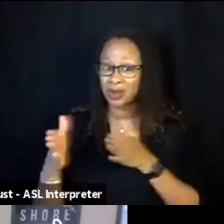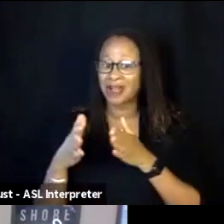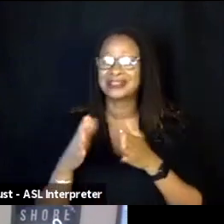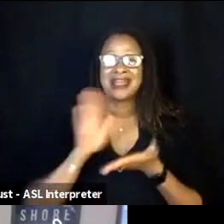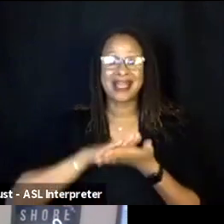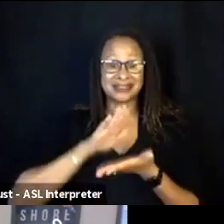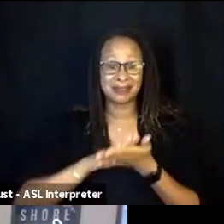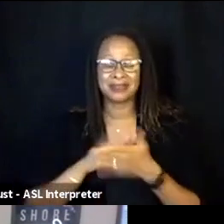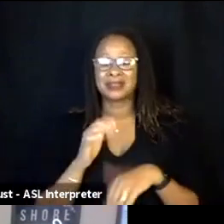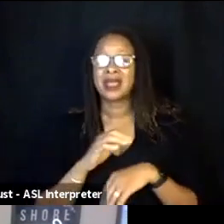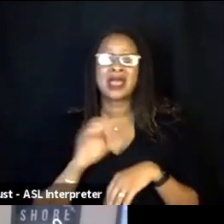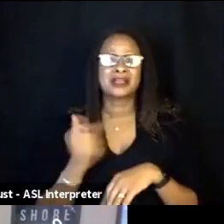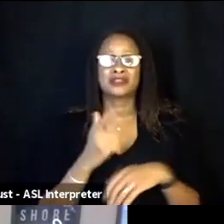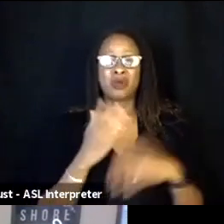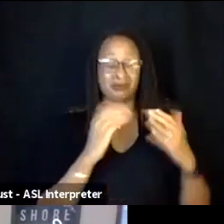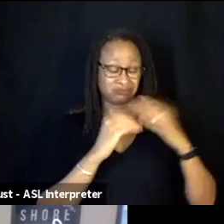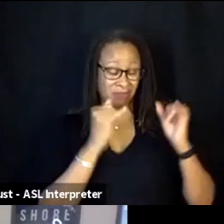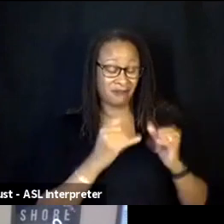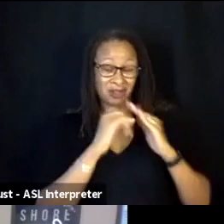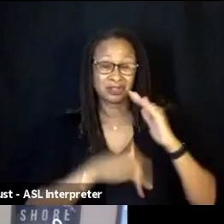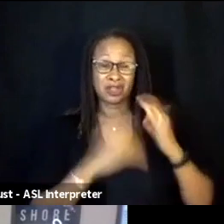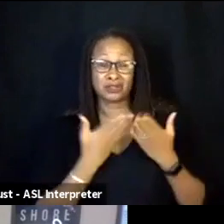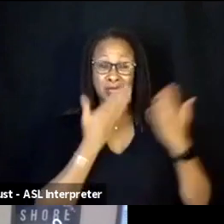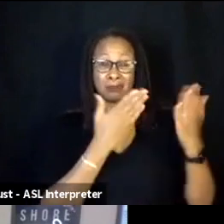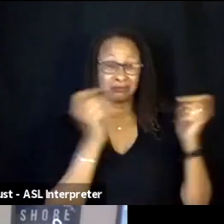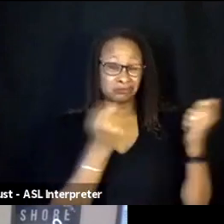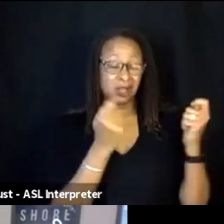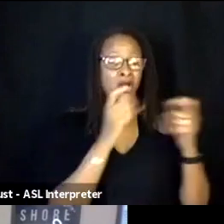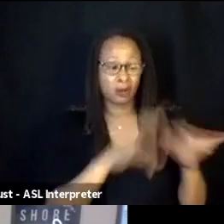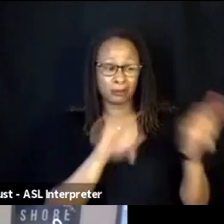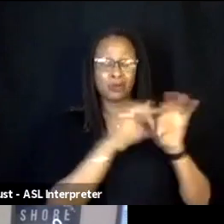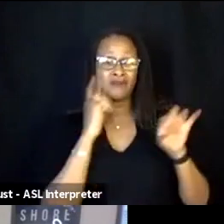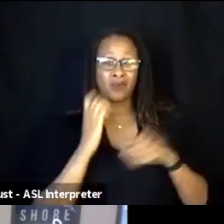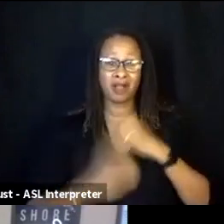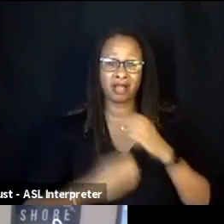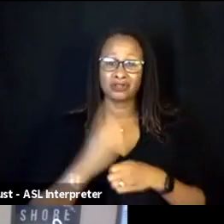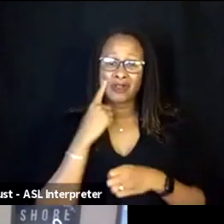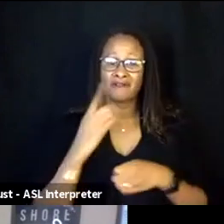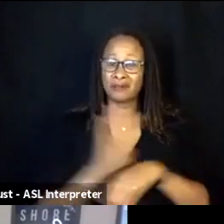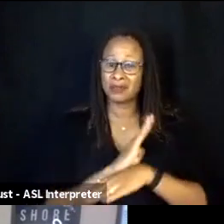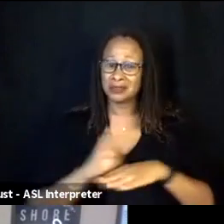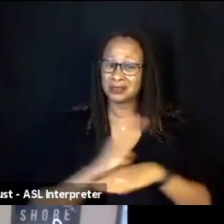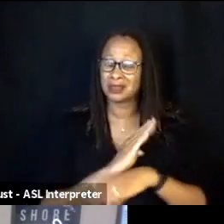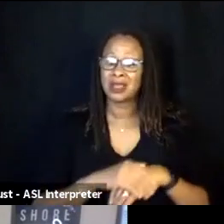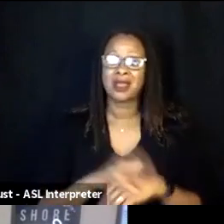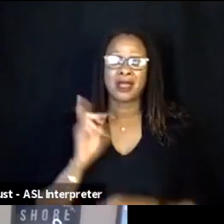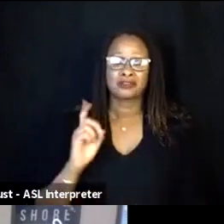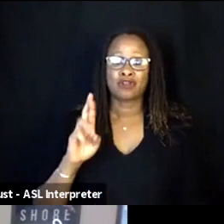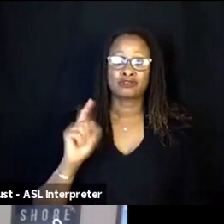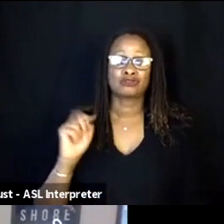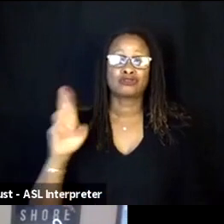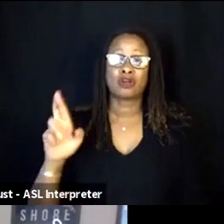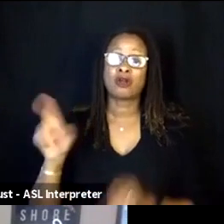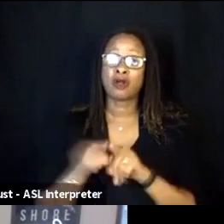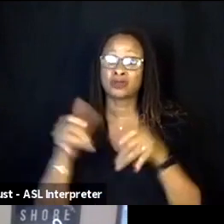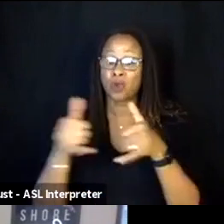recognition of individuals whose lesser celebrated contributions are crucial for evolution of the industry. Dr. Tarr is also an